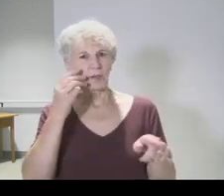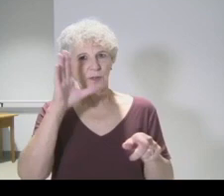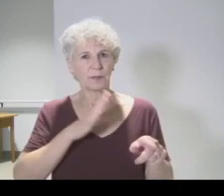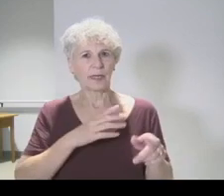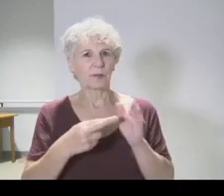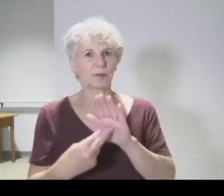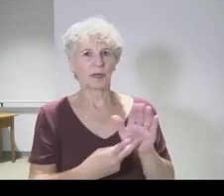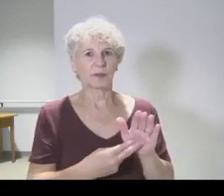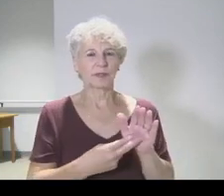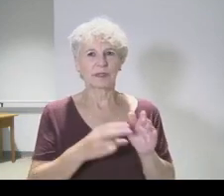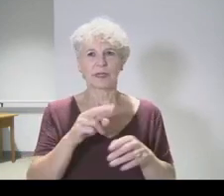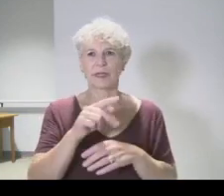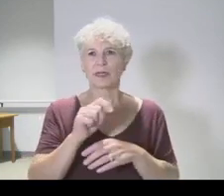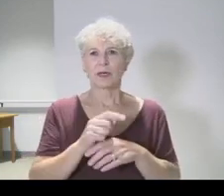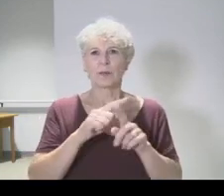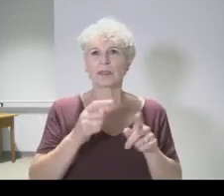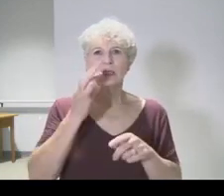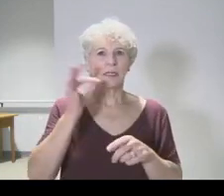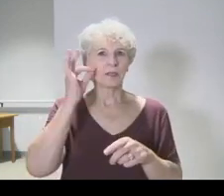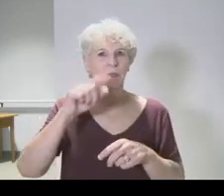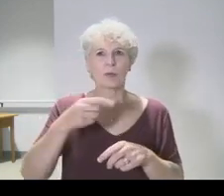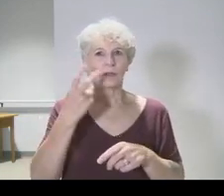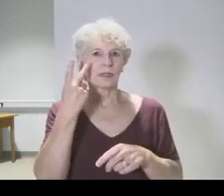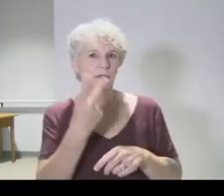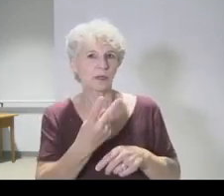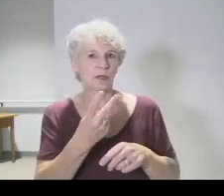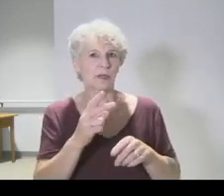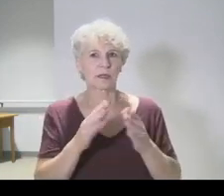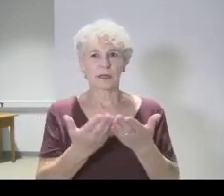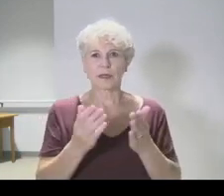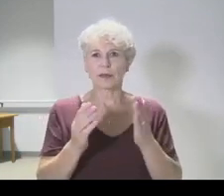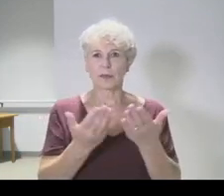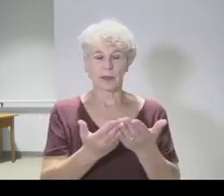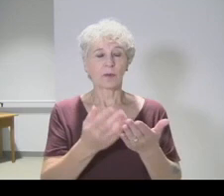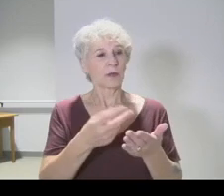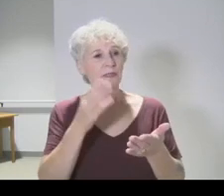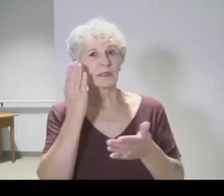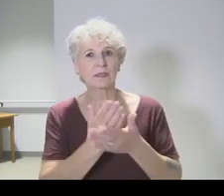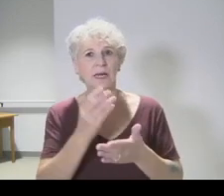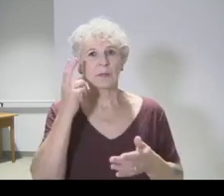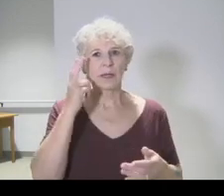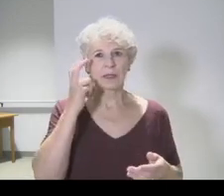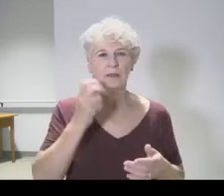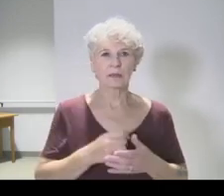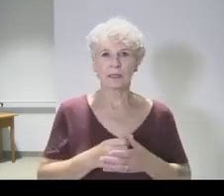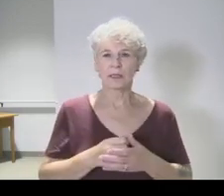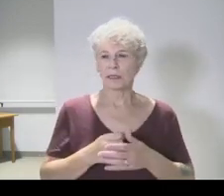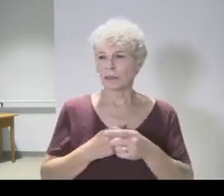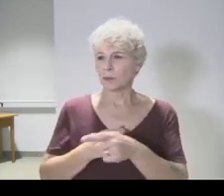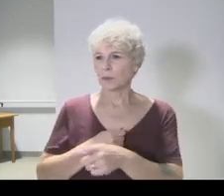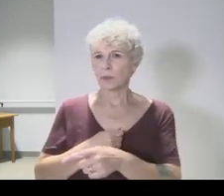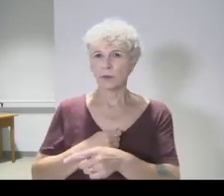but the Indian only saw the Bible and wanted to stop and listen to the sermon. "I hope my friend doesn't get confused,"